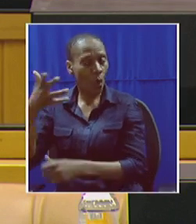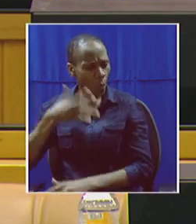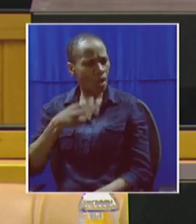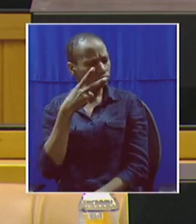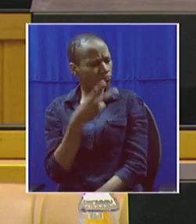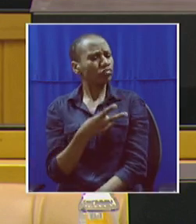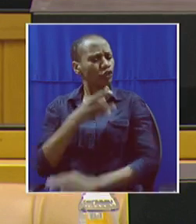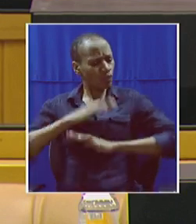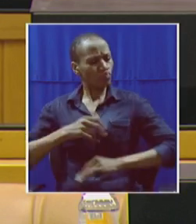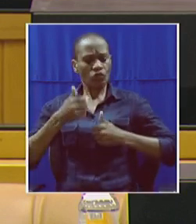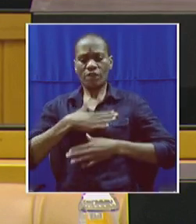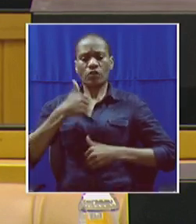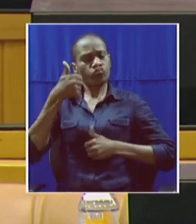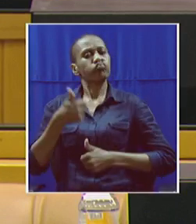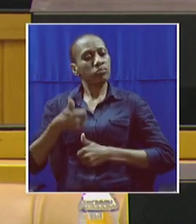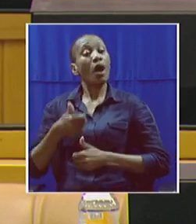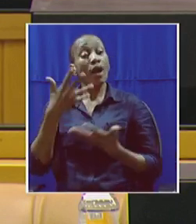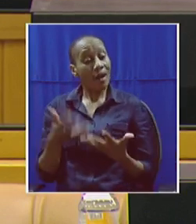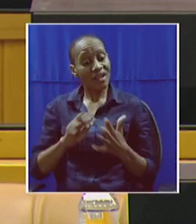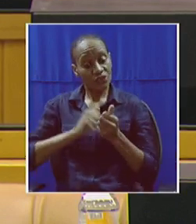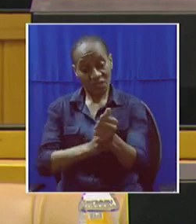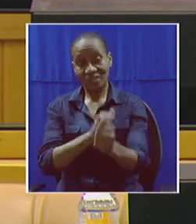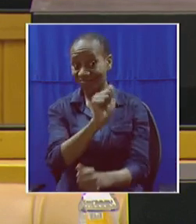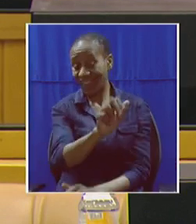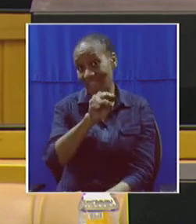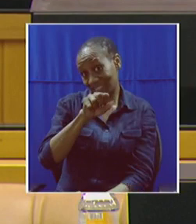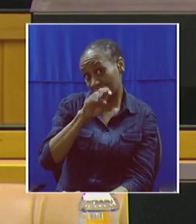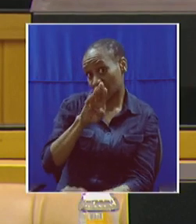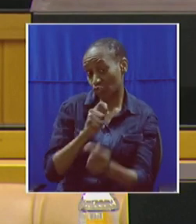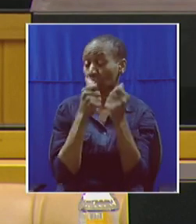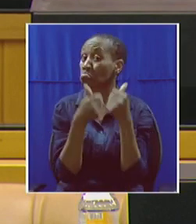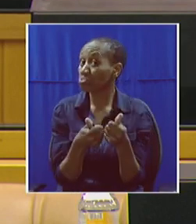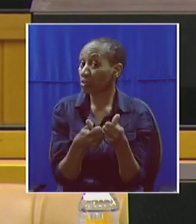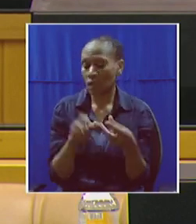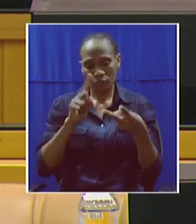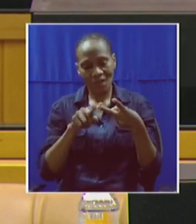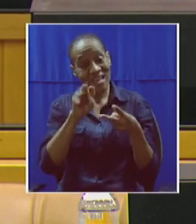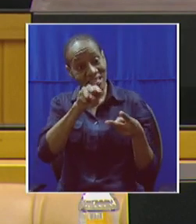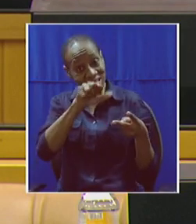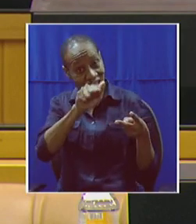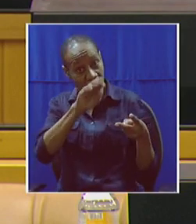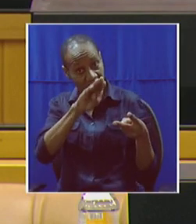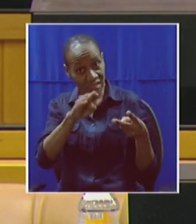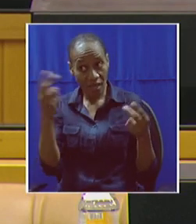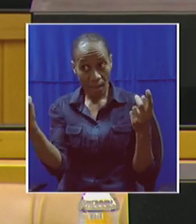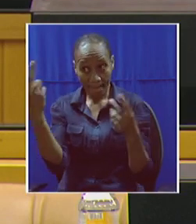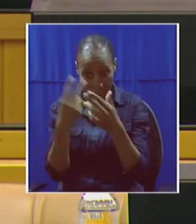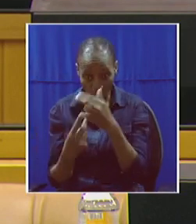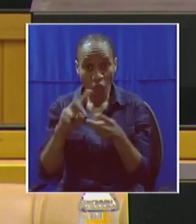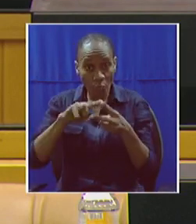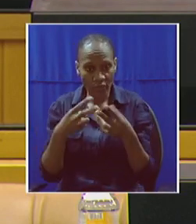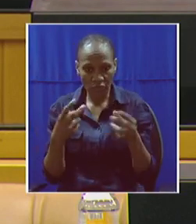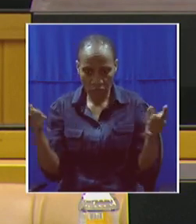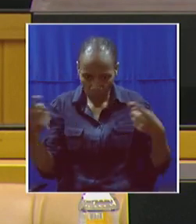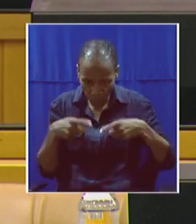itself whether the turnaround strategy and what the sabc want there'll be value for money